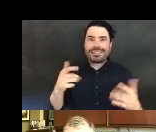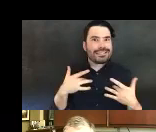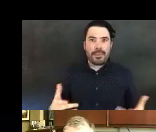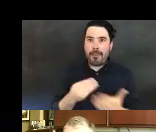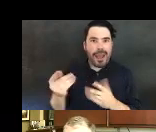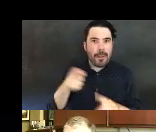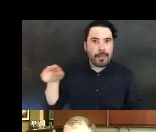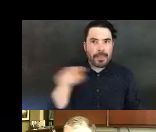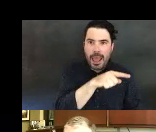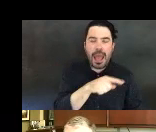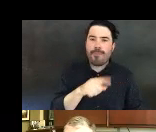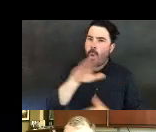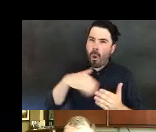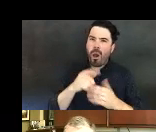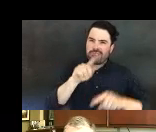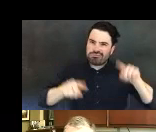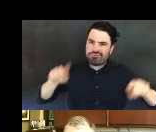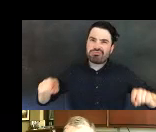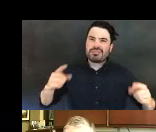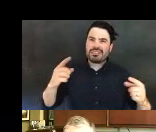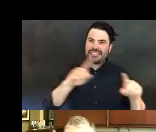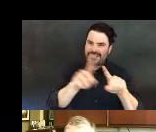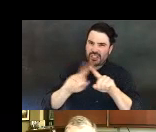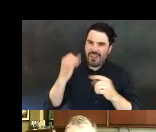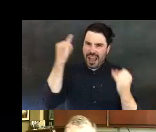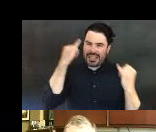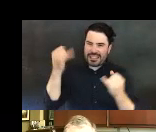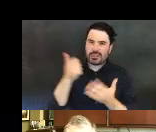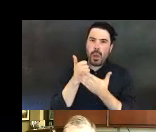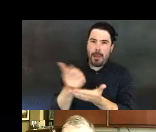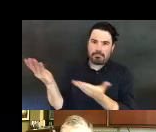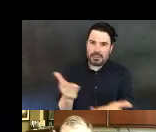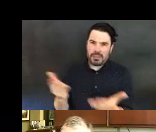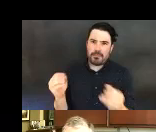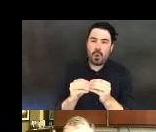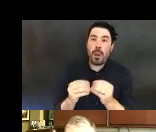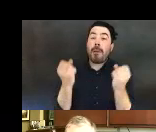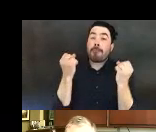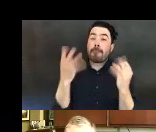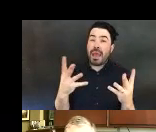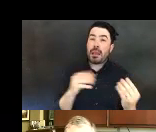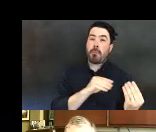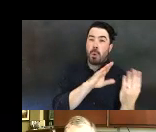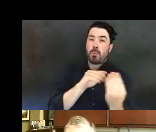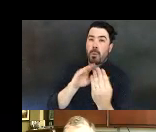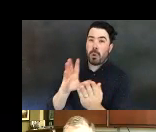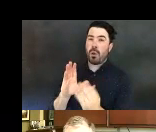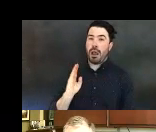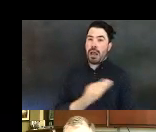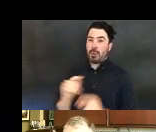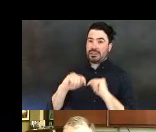the supply chain. If we go to the next slide, there's a number of things that our supply chain team have been doing to be sure that